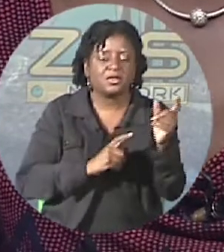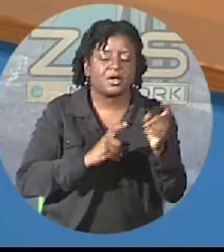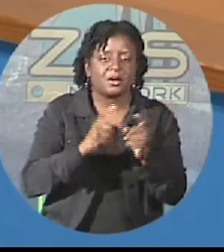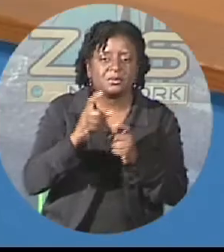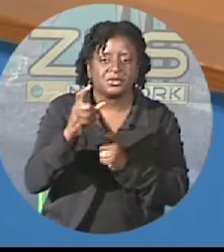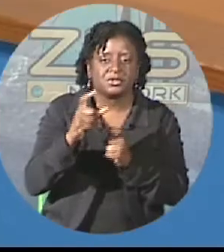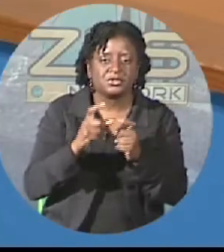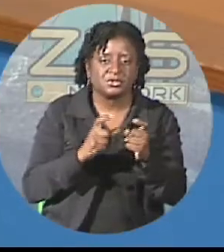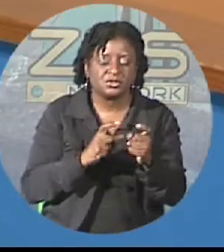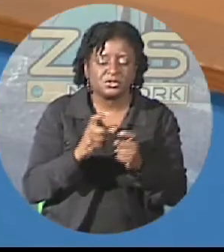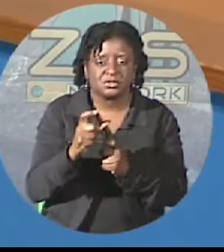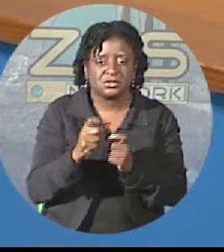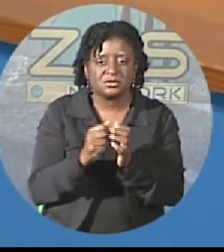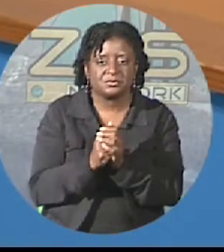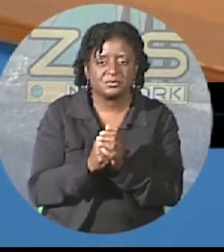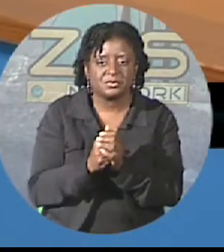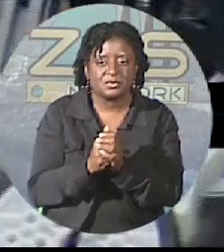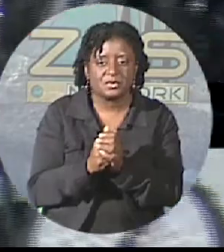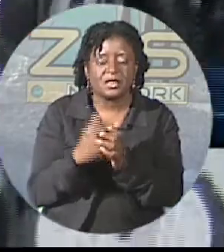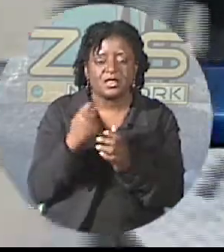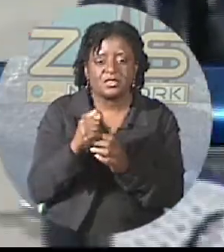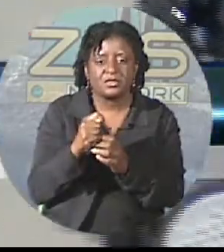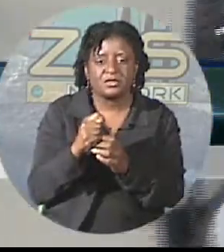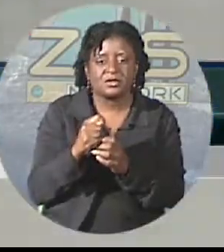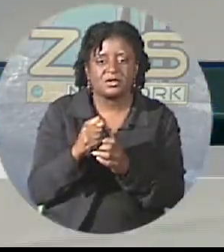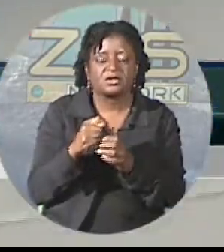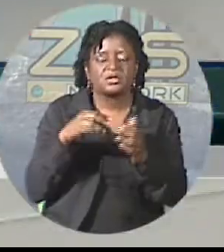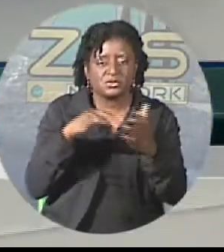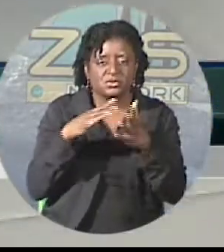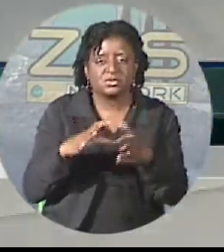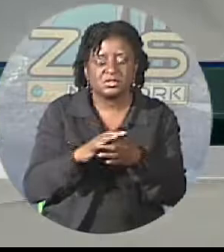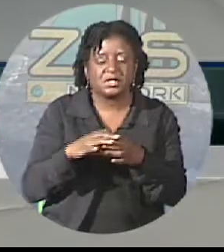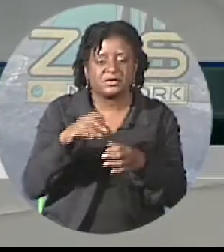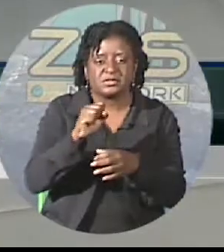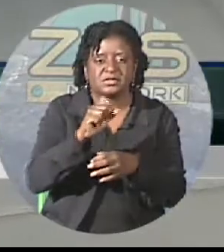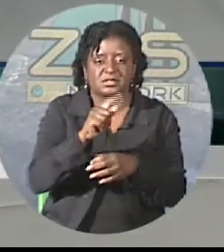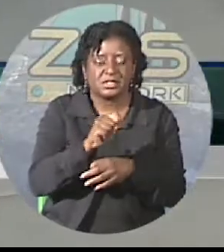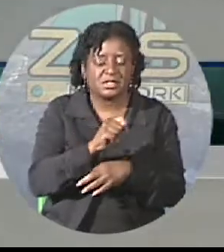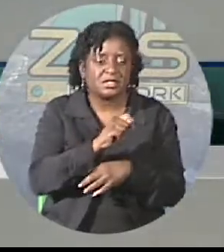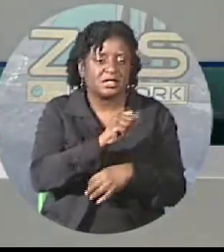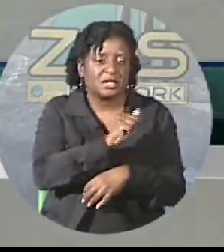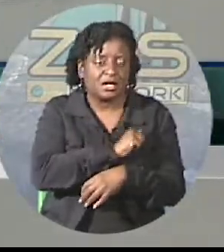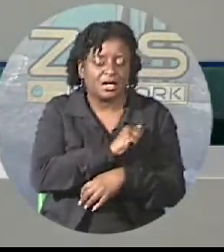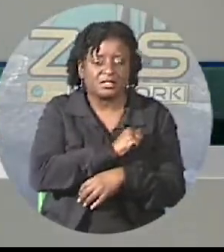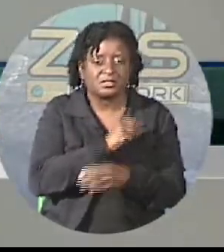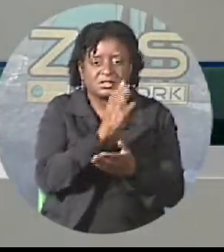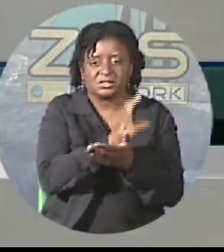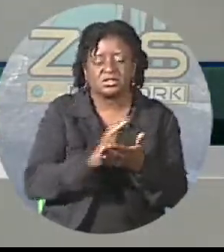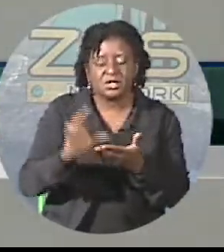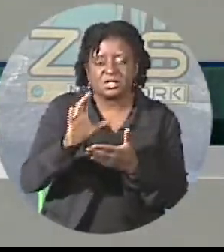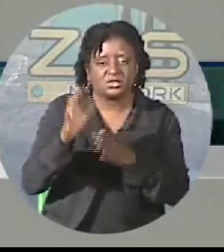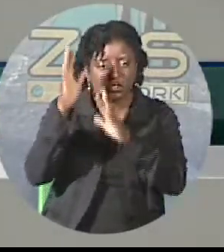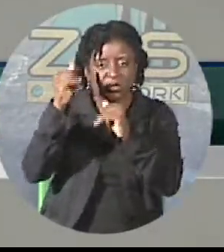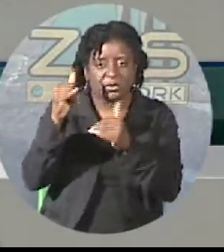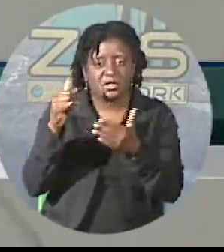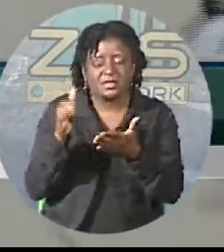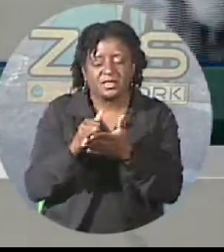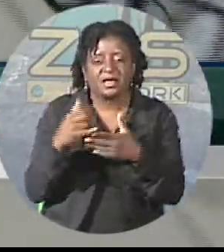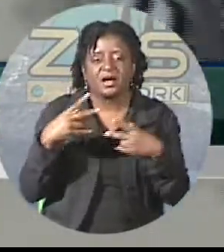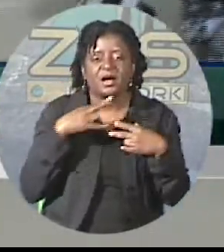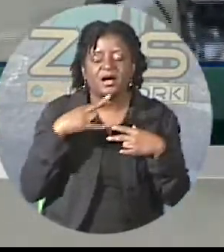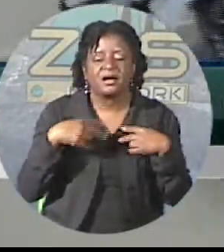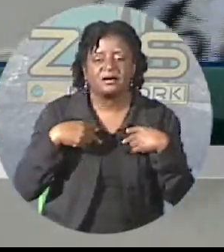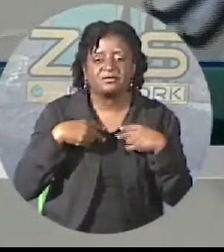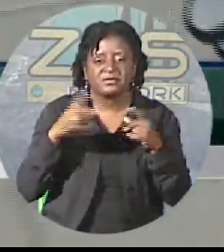Herb is the robot students of St. Augustine's College are hoping will afford them success as they prepare to head off to the United States to compete